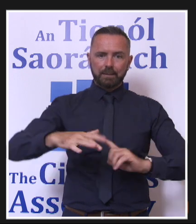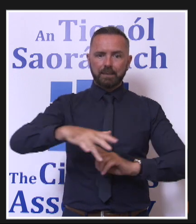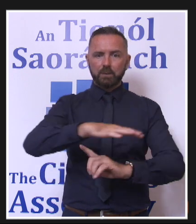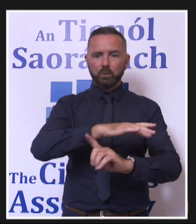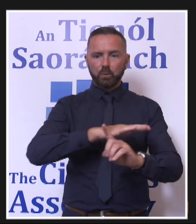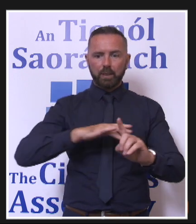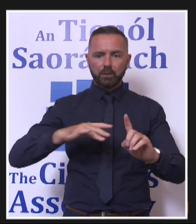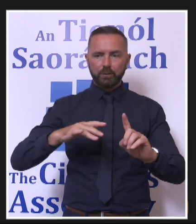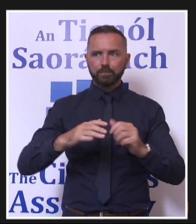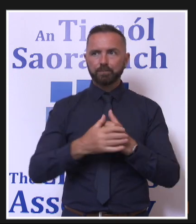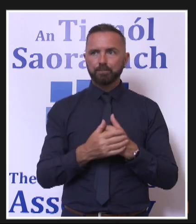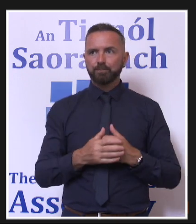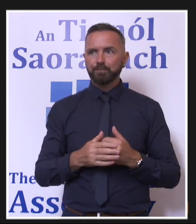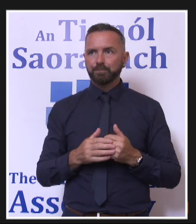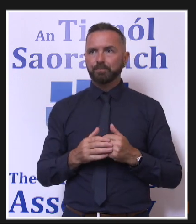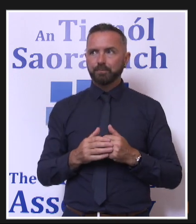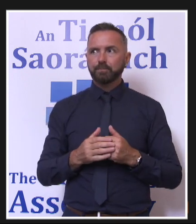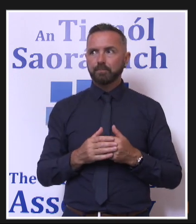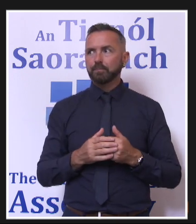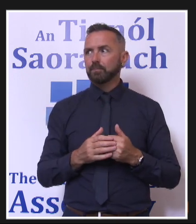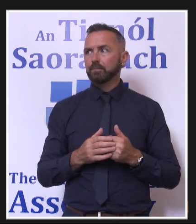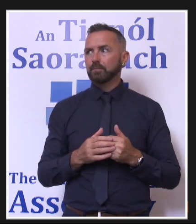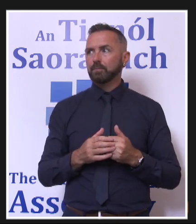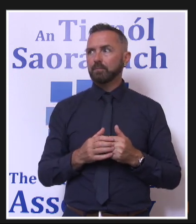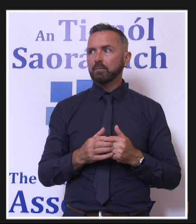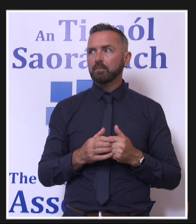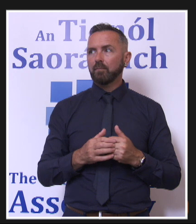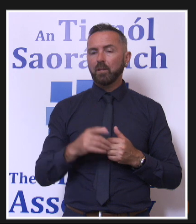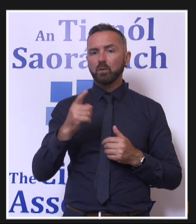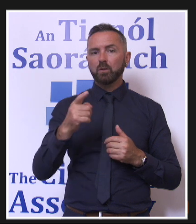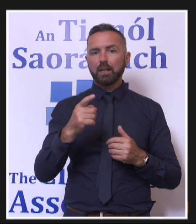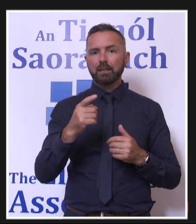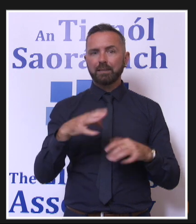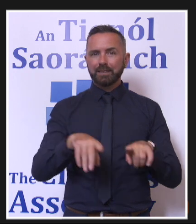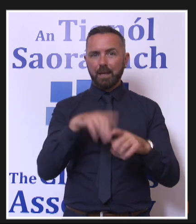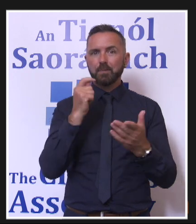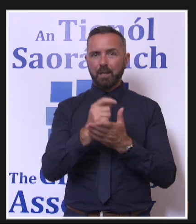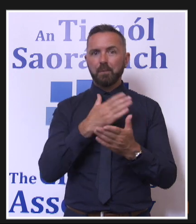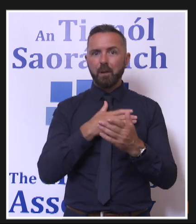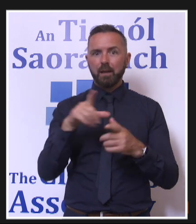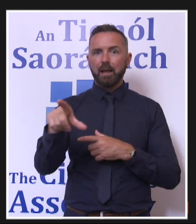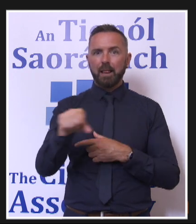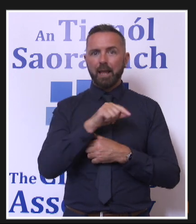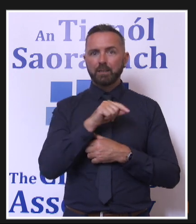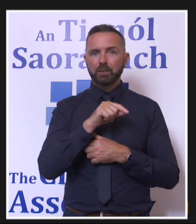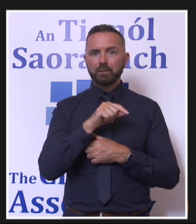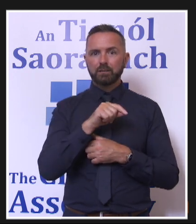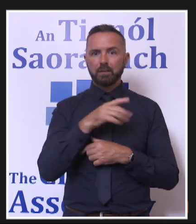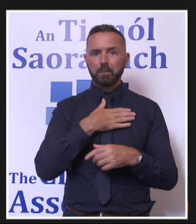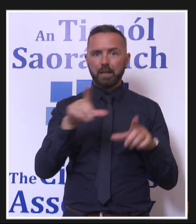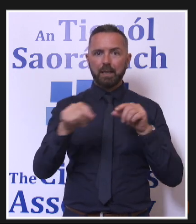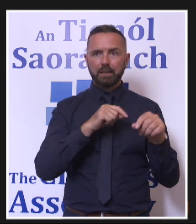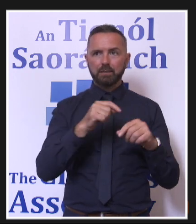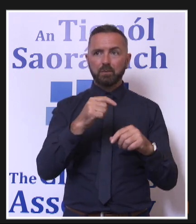place and condition on the street. And so it kind of coincided with my election. And the truth is, the 10 councils were